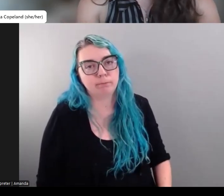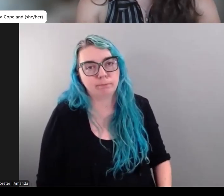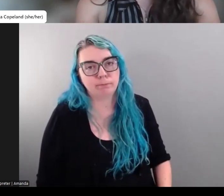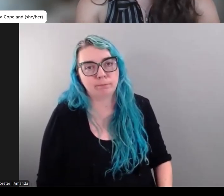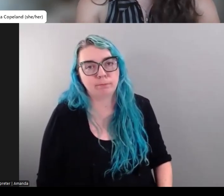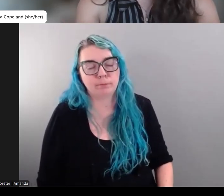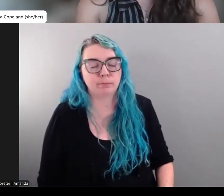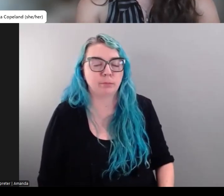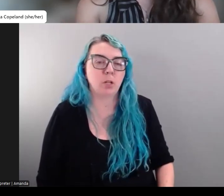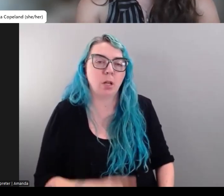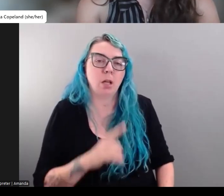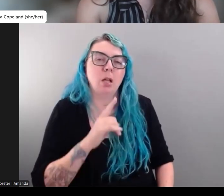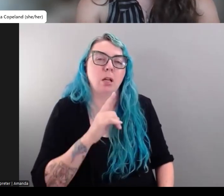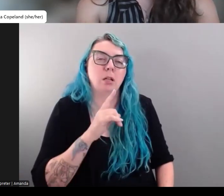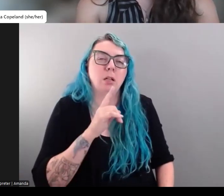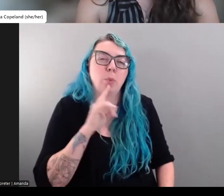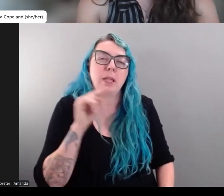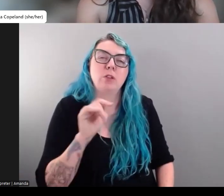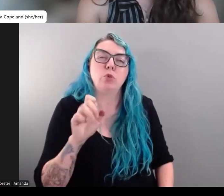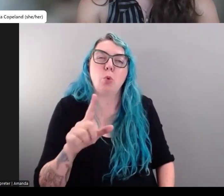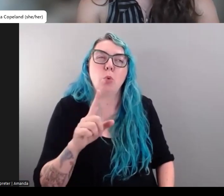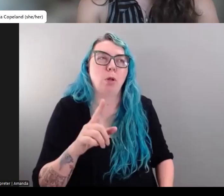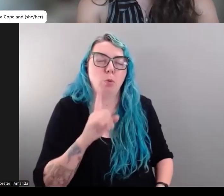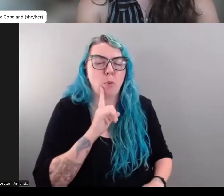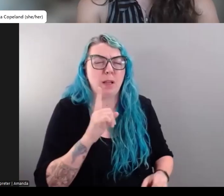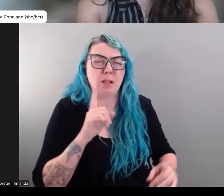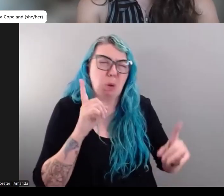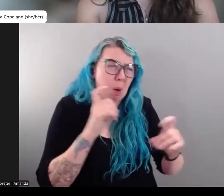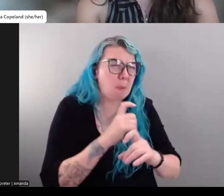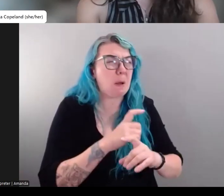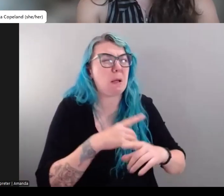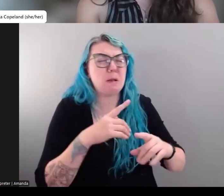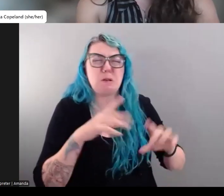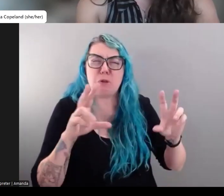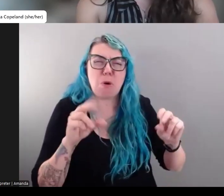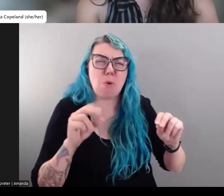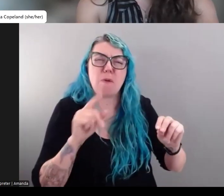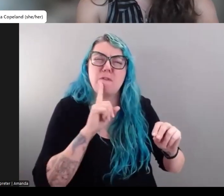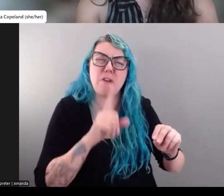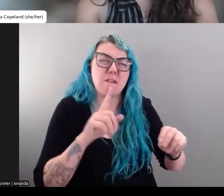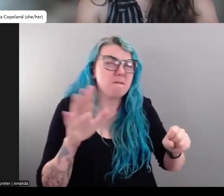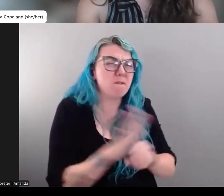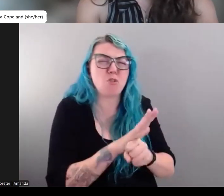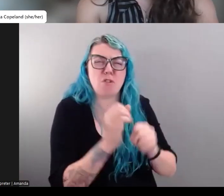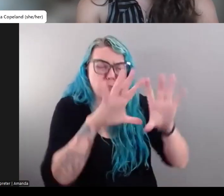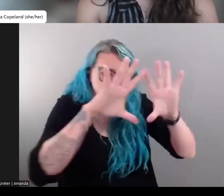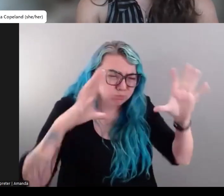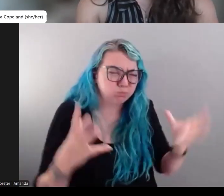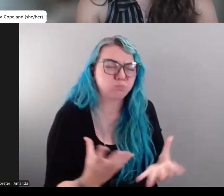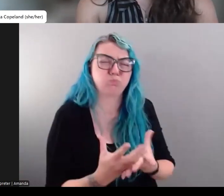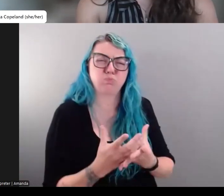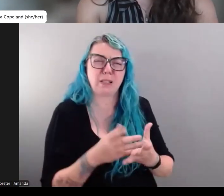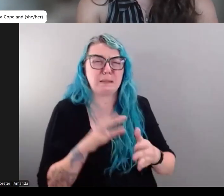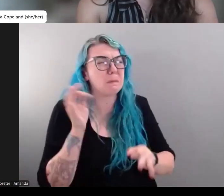It's such an excellent tool. It's really comprehensive. There was a lot that you shared today, and the way you walked us through it was really